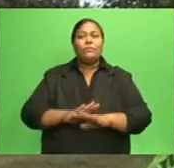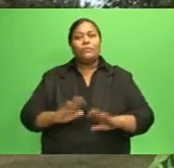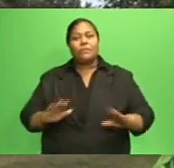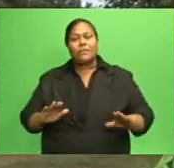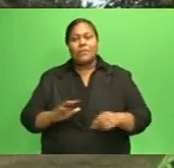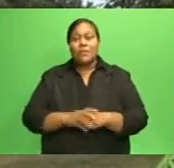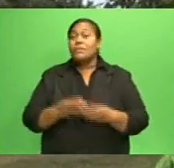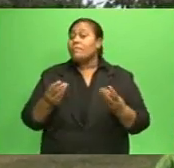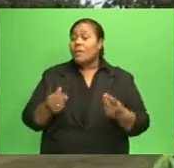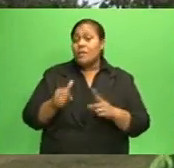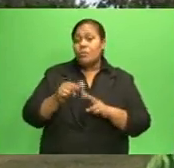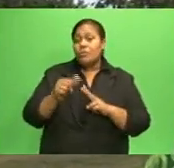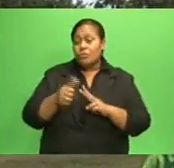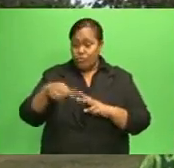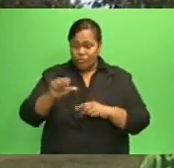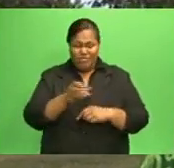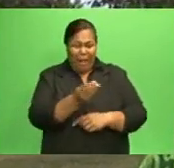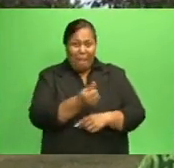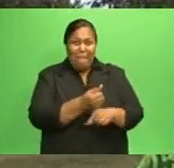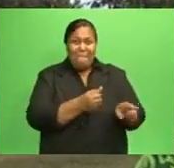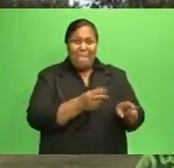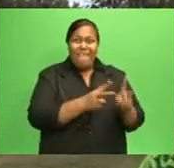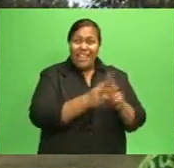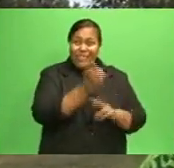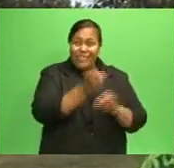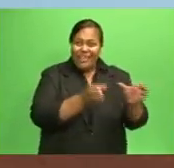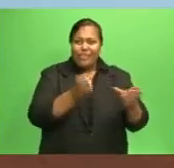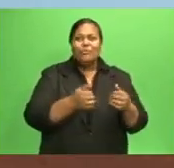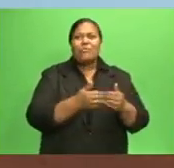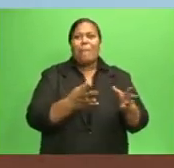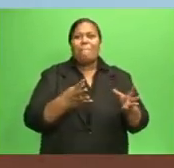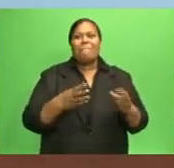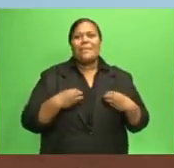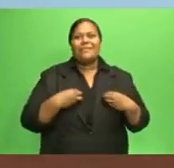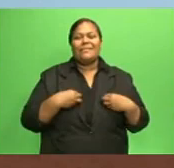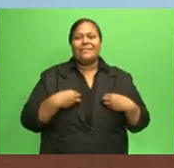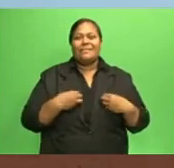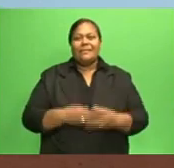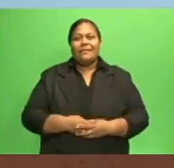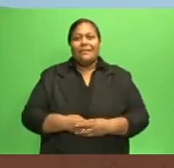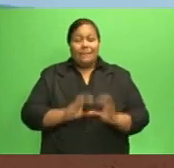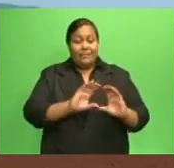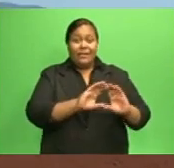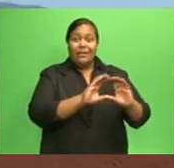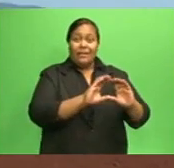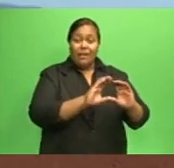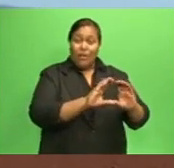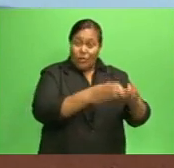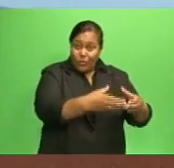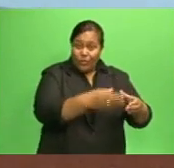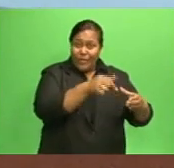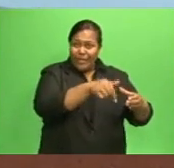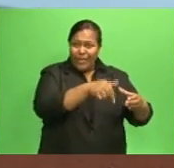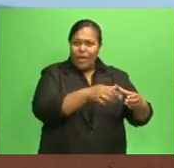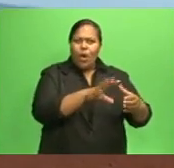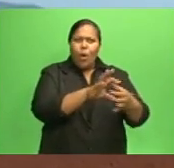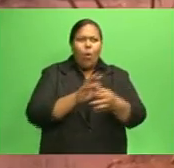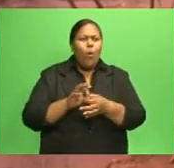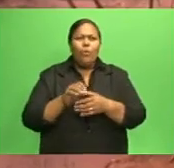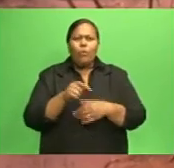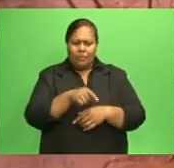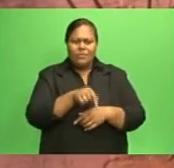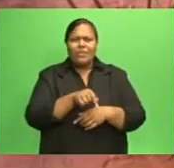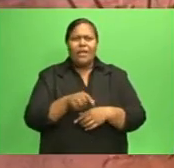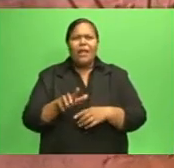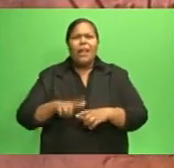used by some villages to start off a business. Matangali Serrao owns the Itoke land portion of Sinfa Aurum